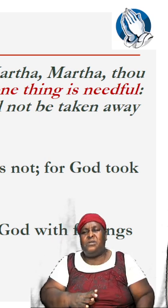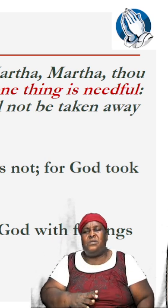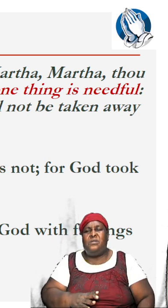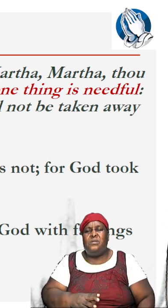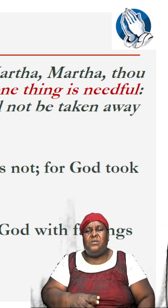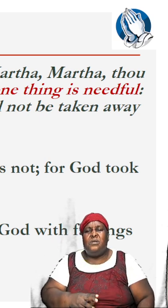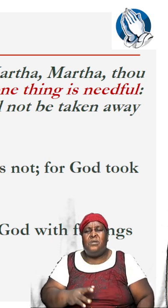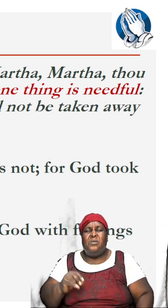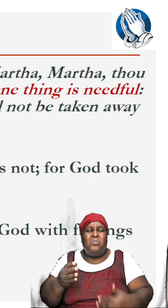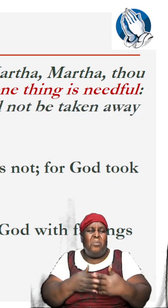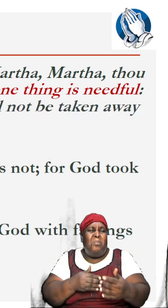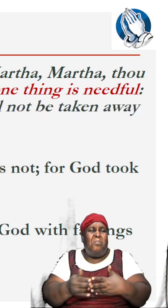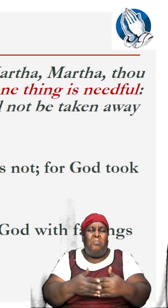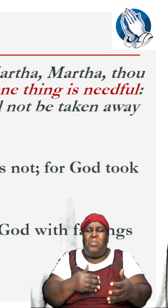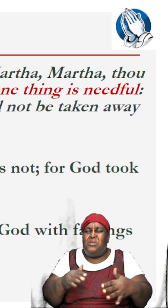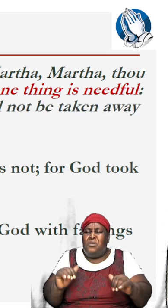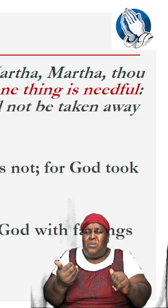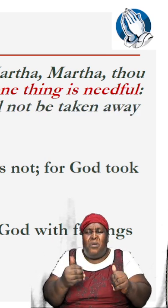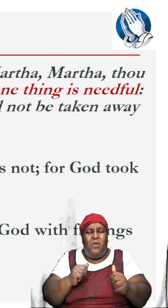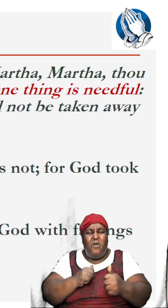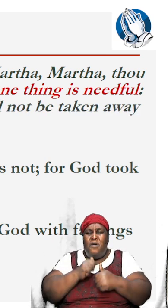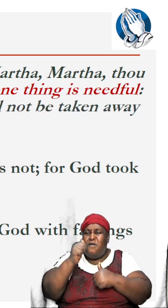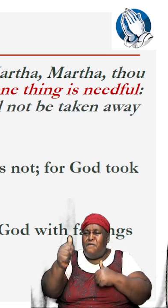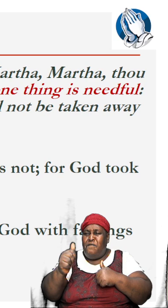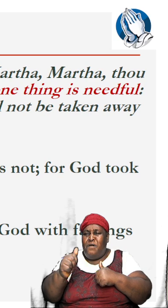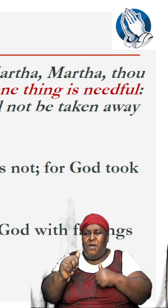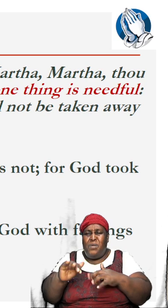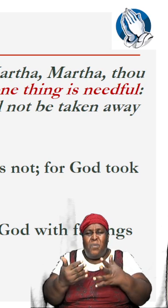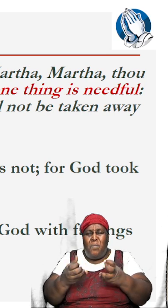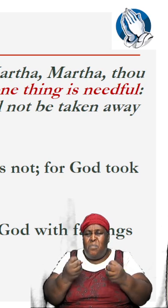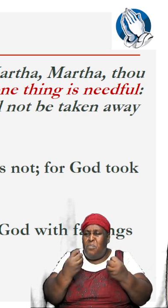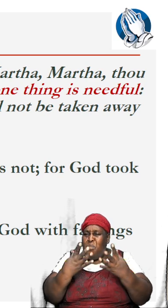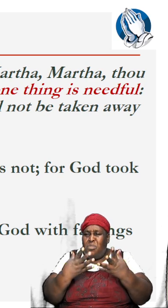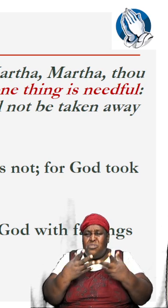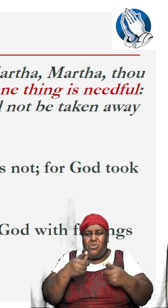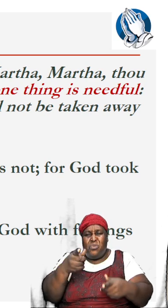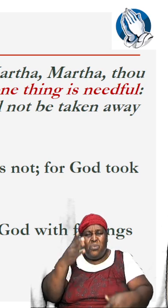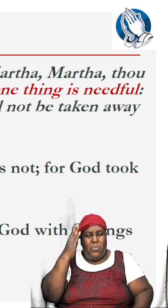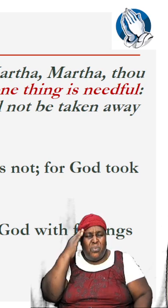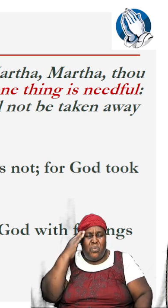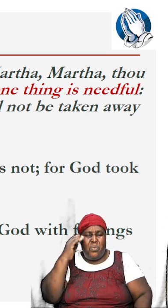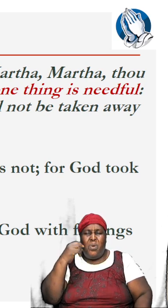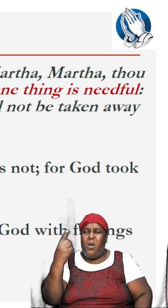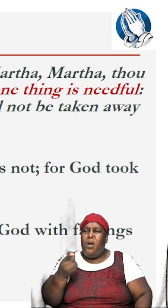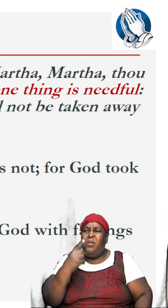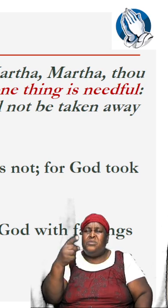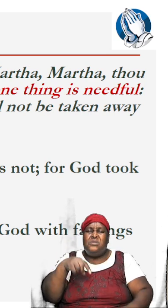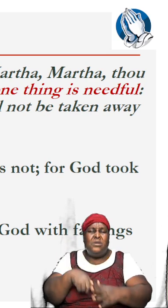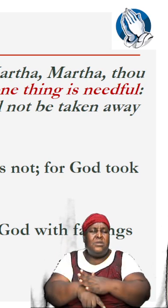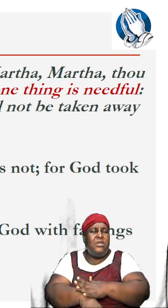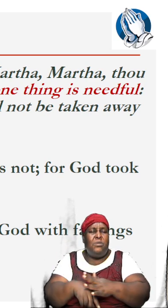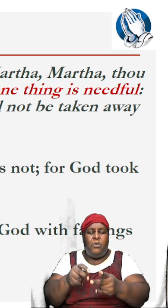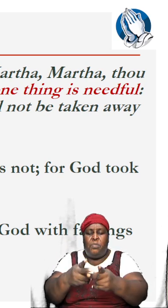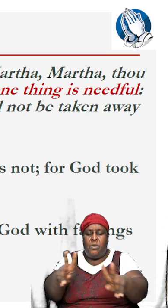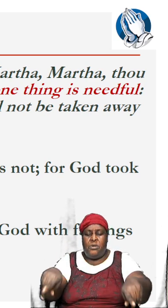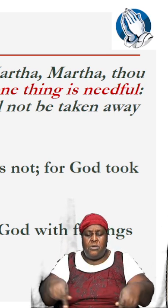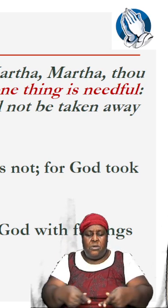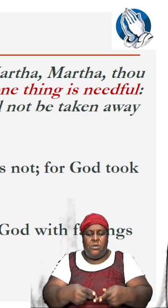And it doesn't matter how far you have gone and how much you know. There's always a deeper place to